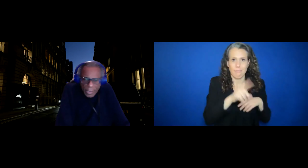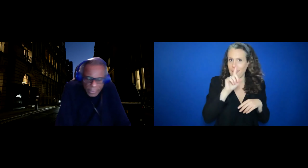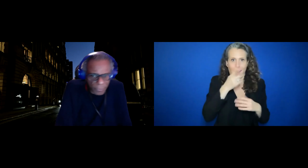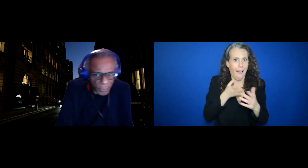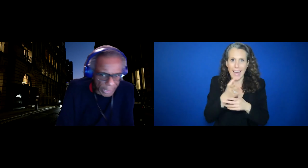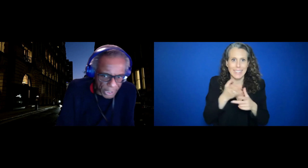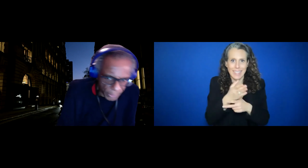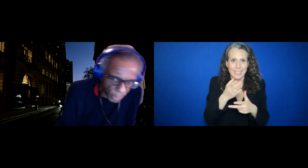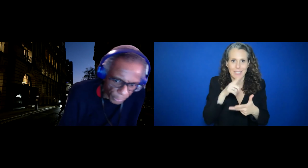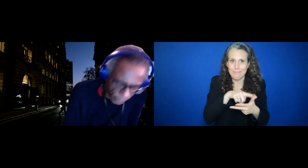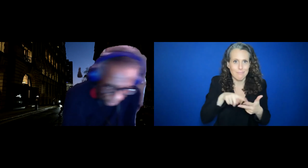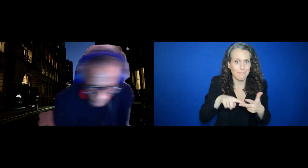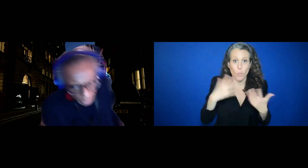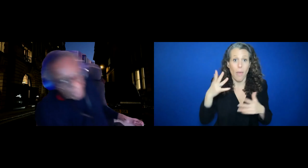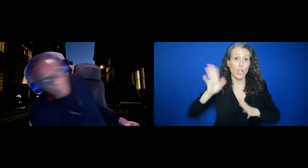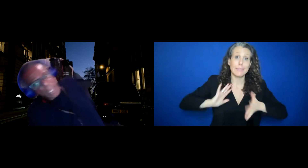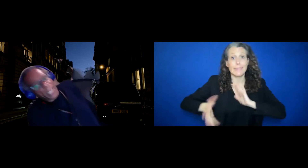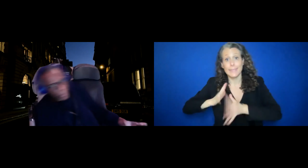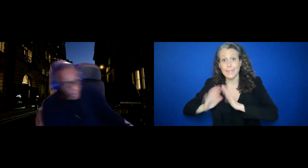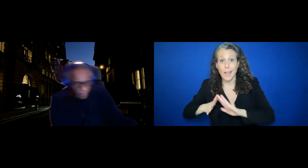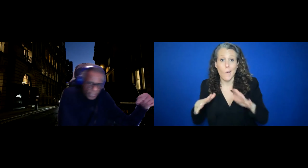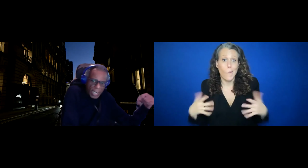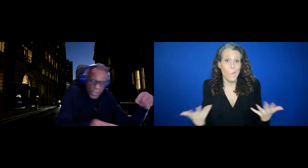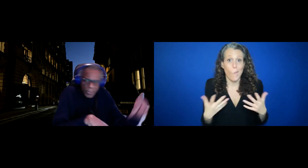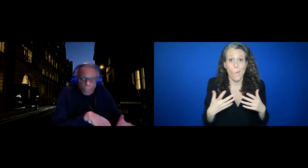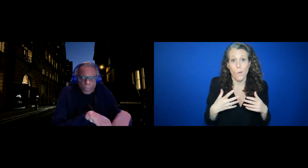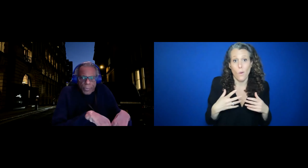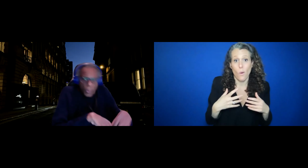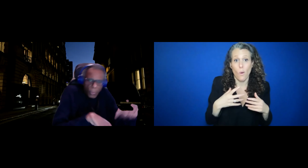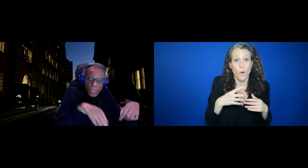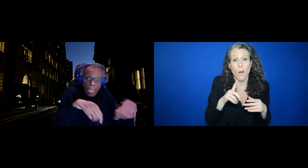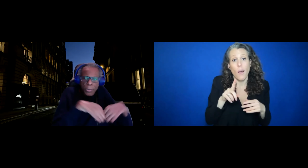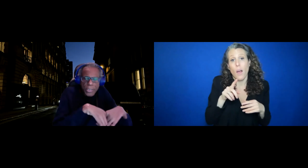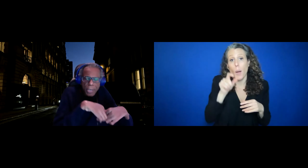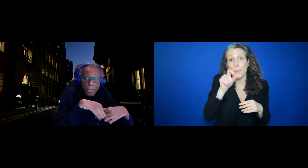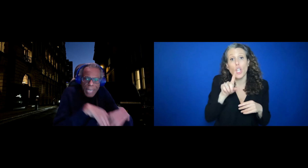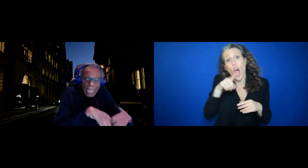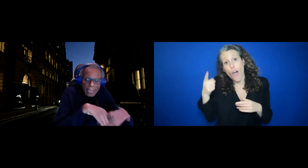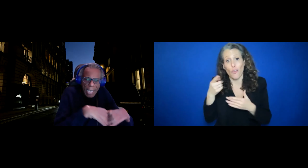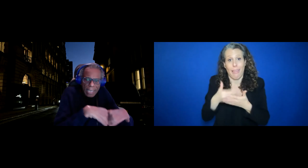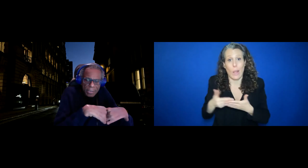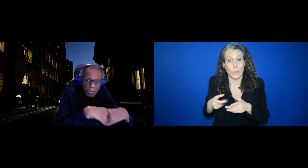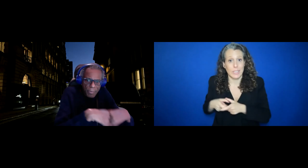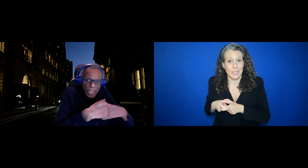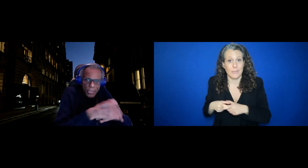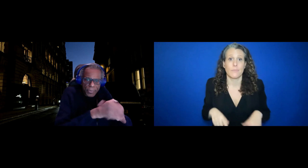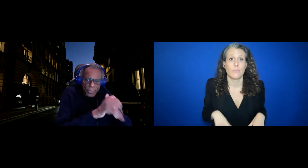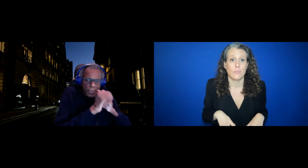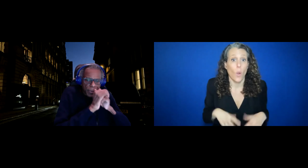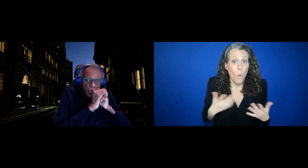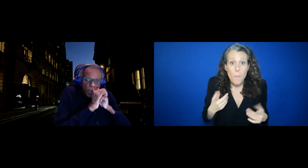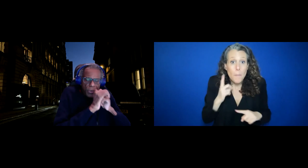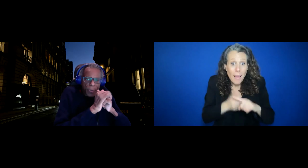be deaf communication or through English not being first language. And also you lacked access to